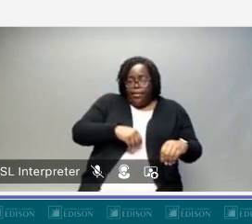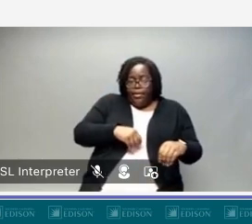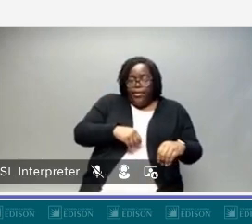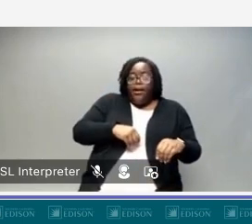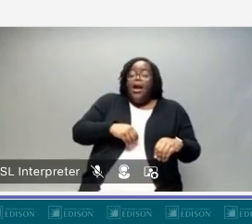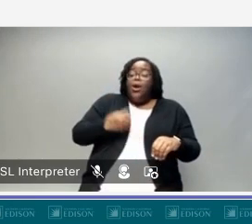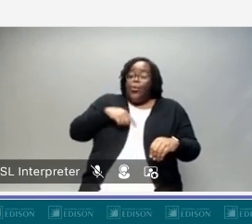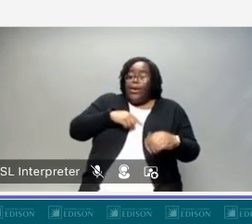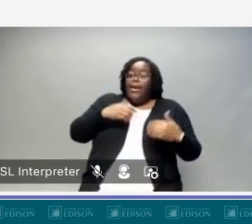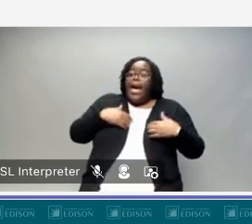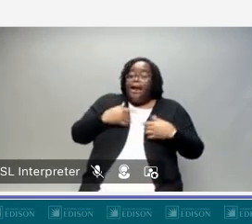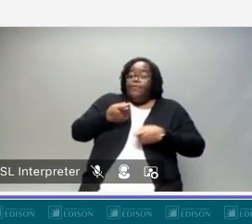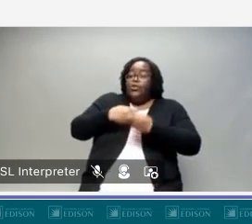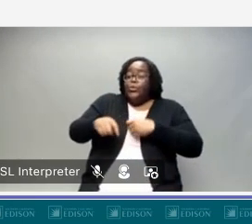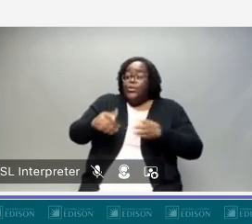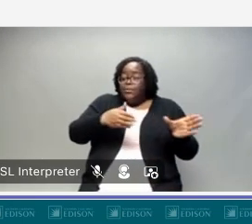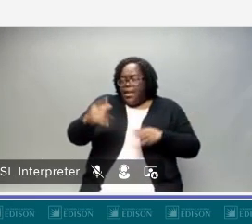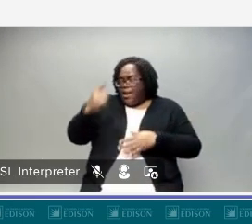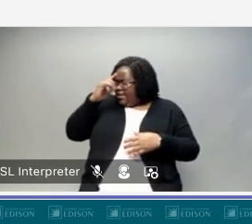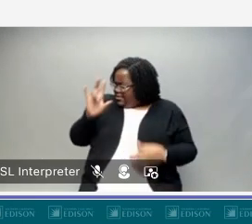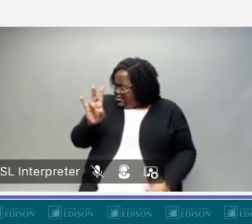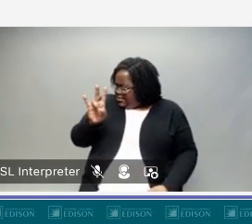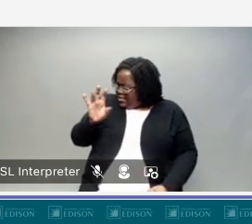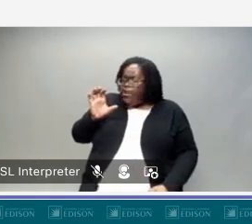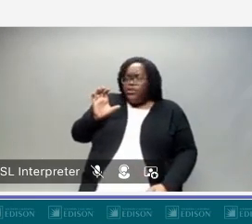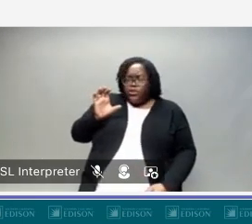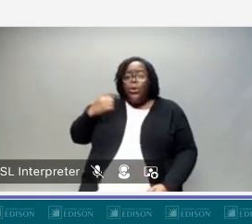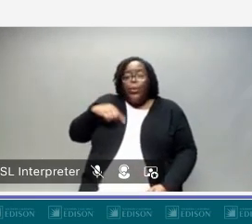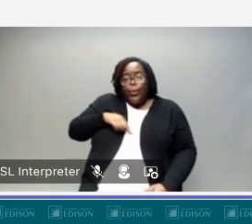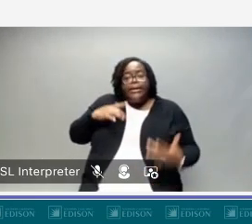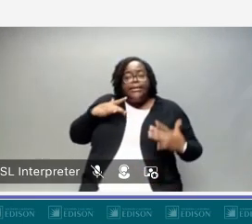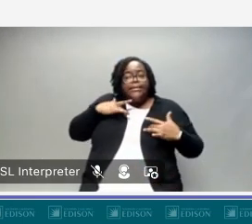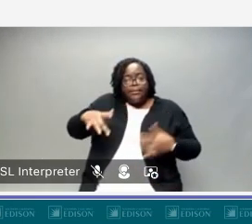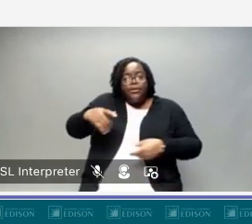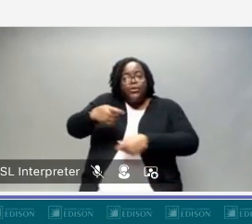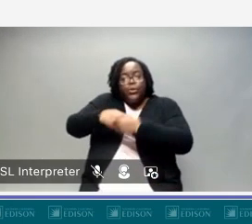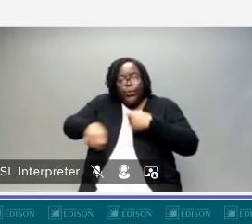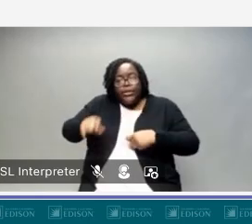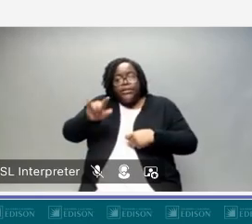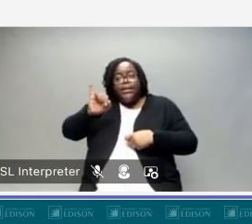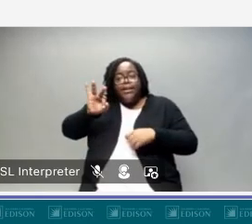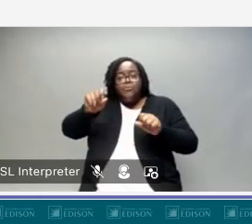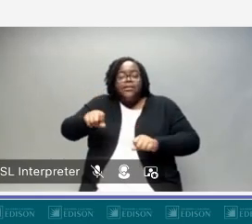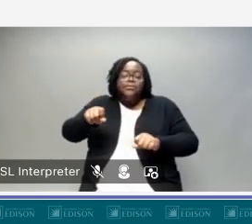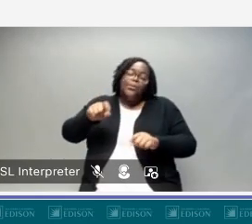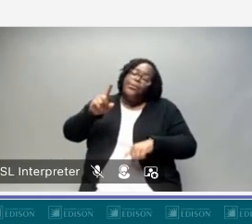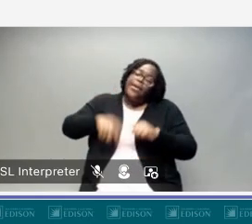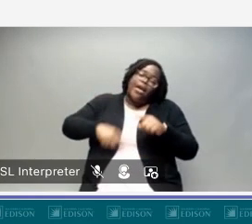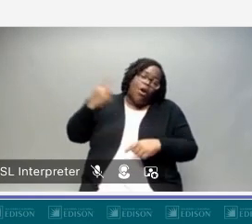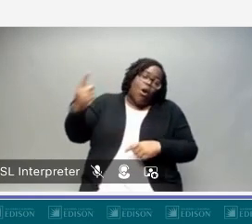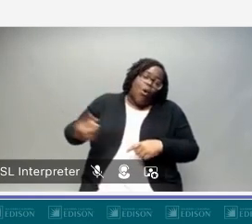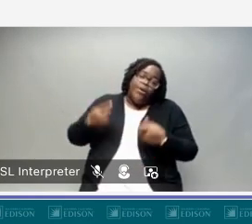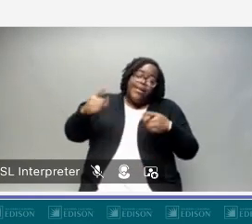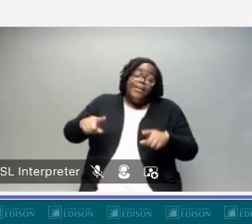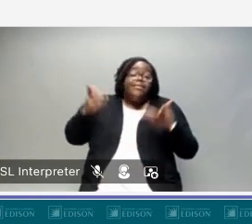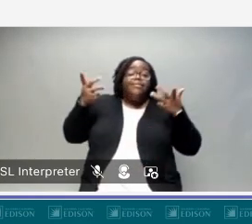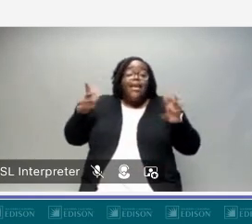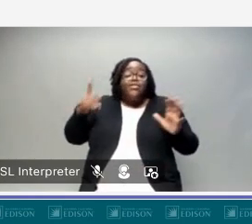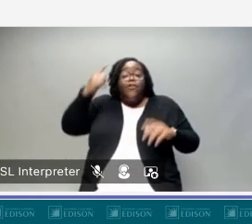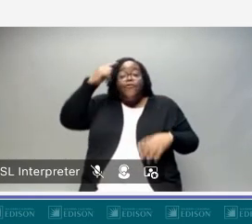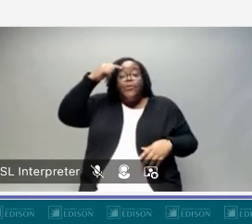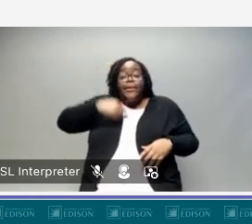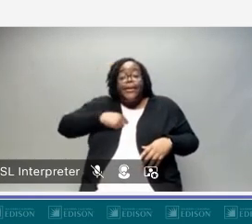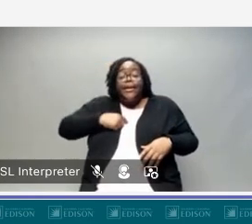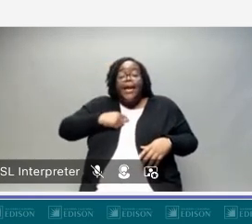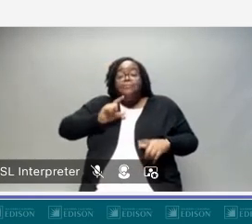switching plans, I think 700 or something. So we do that when we can, but we can't always do it. That's it for me. I'm